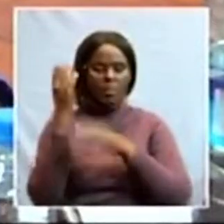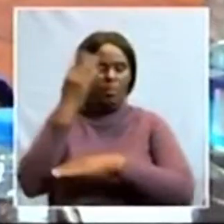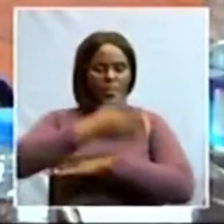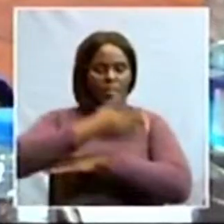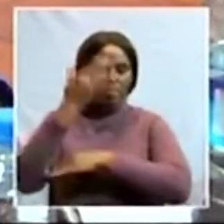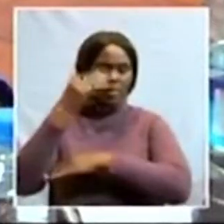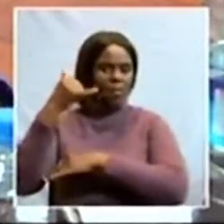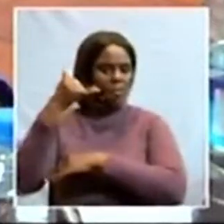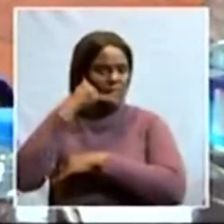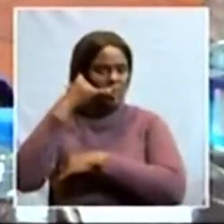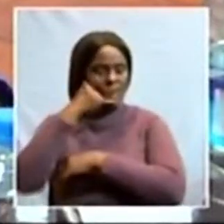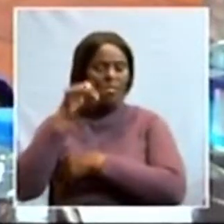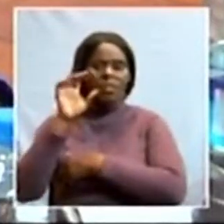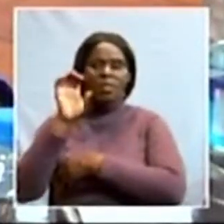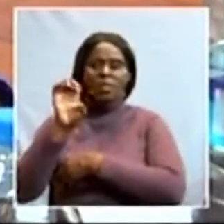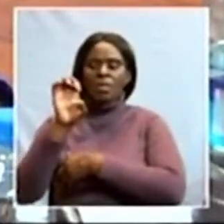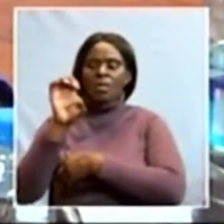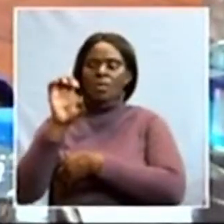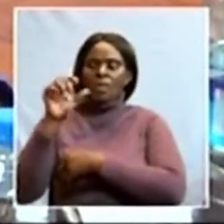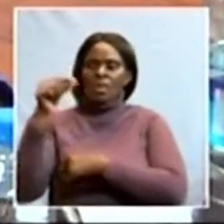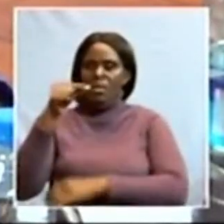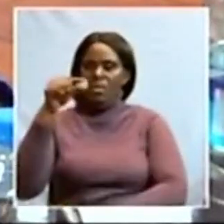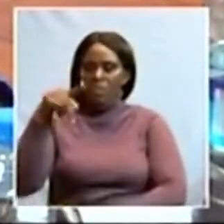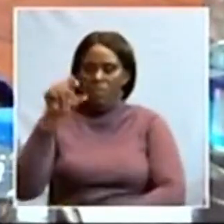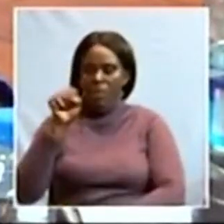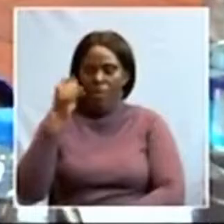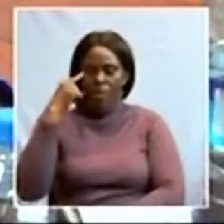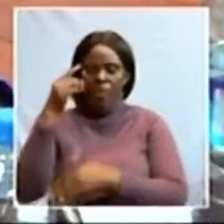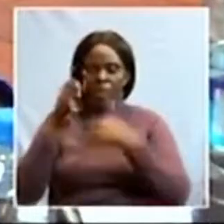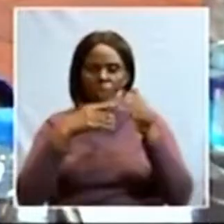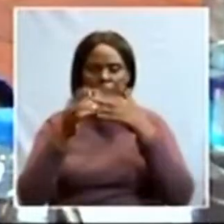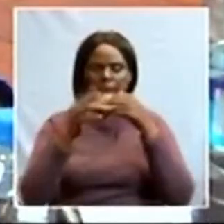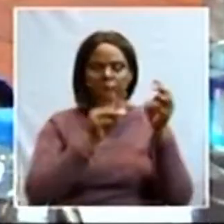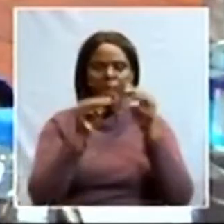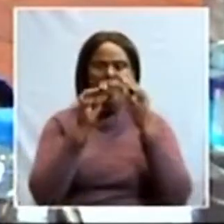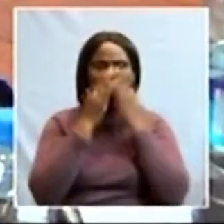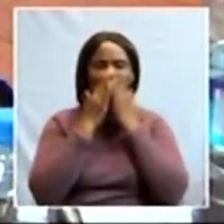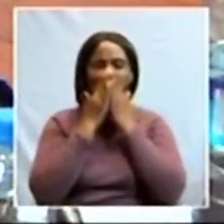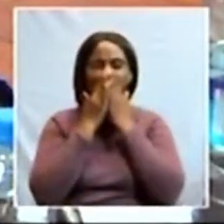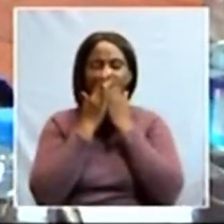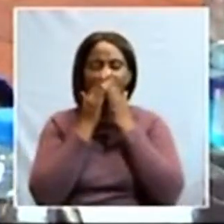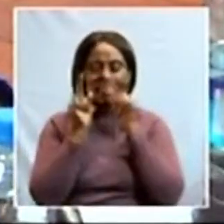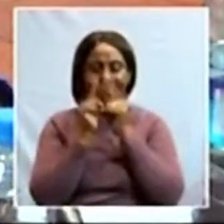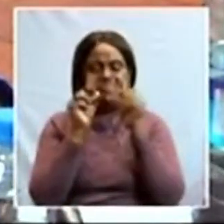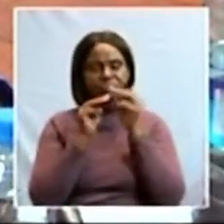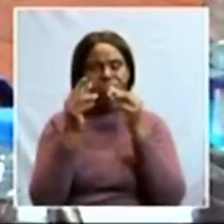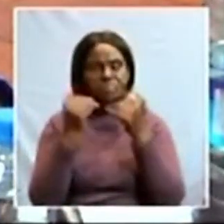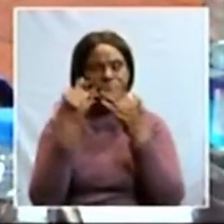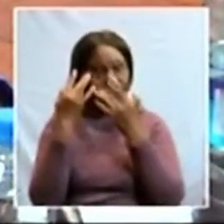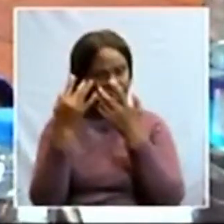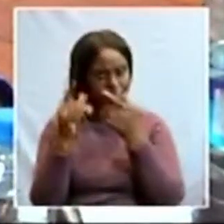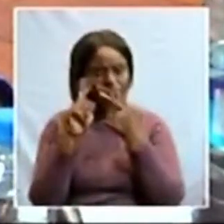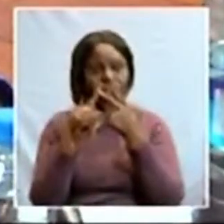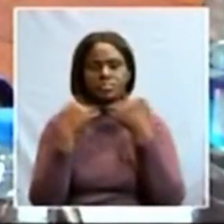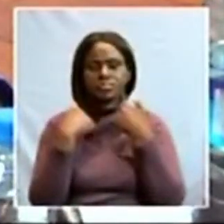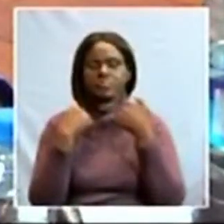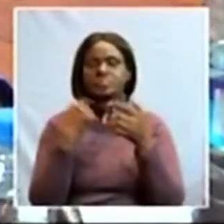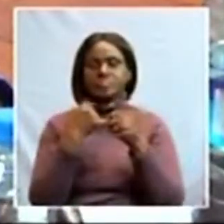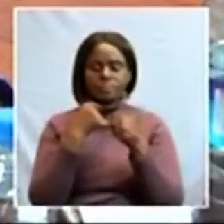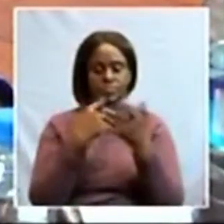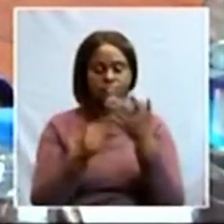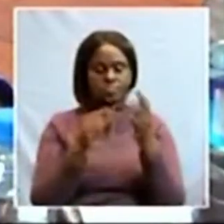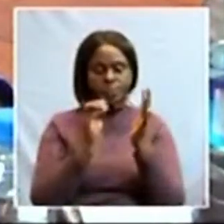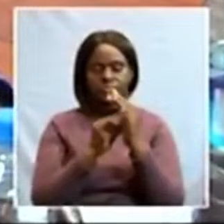call line, GPS for easy navigation. Action taken. Management wishes to state that it had made a provision